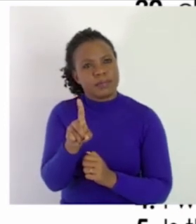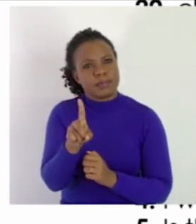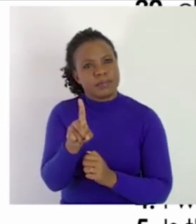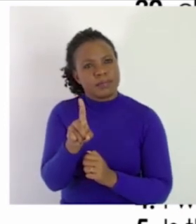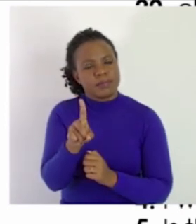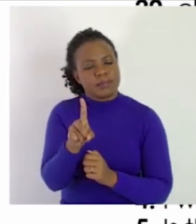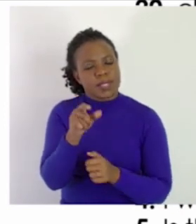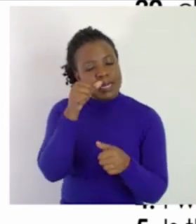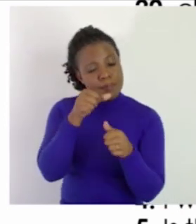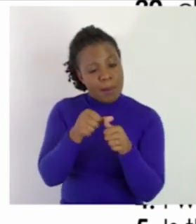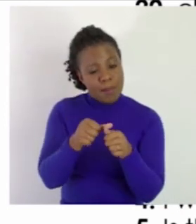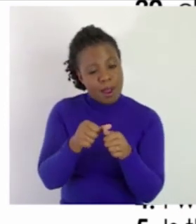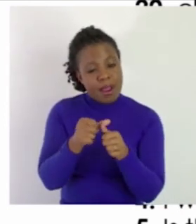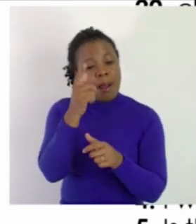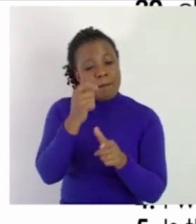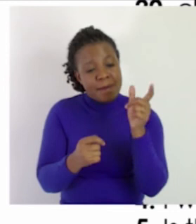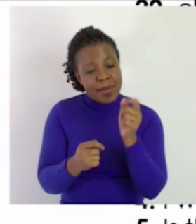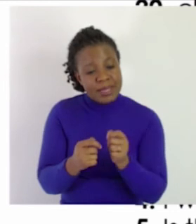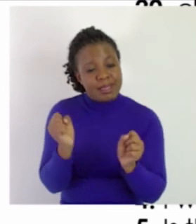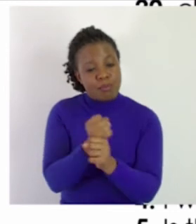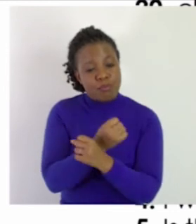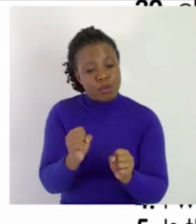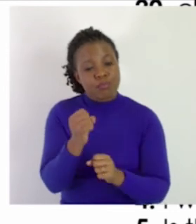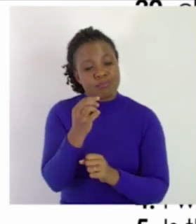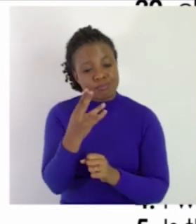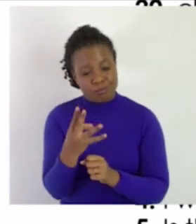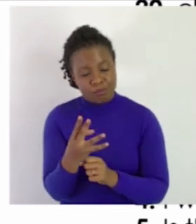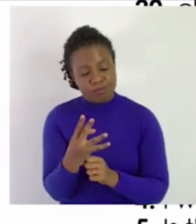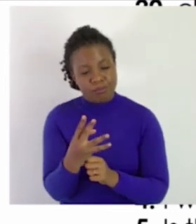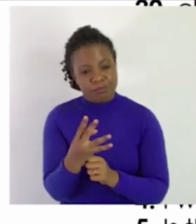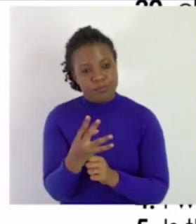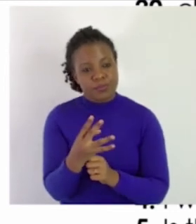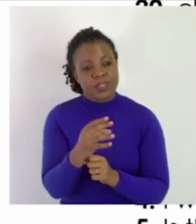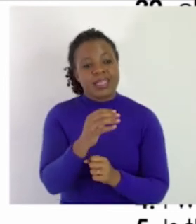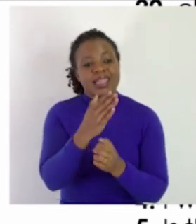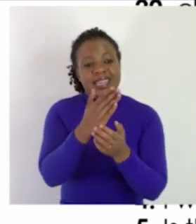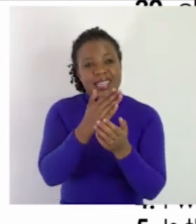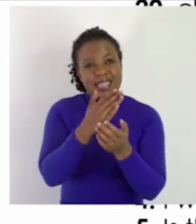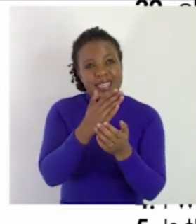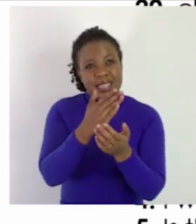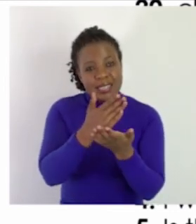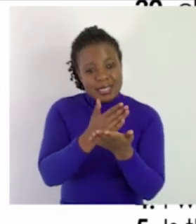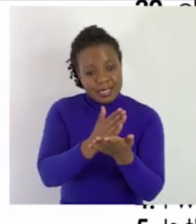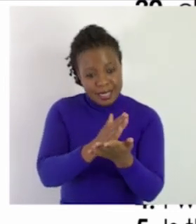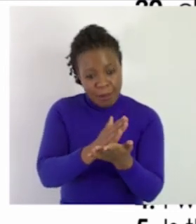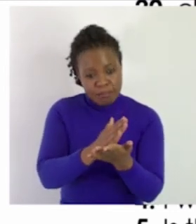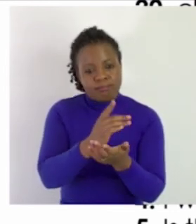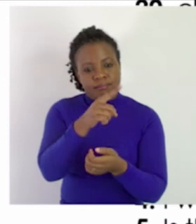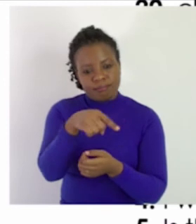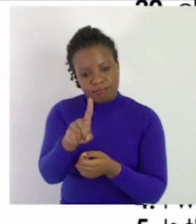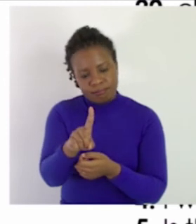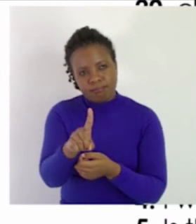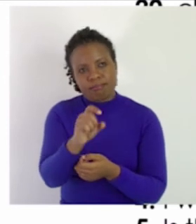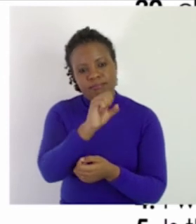Right, remember milk is not countable. So we say we don't need some milk.